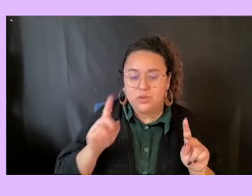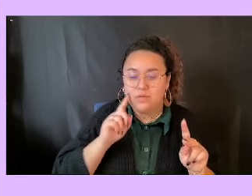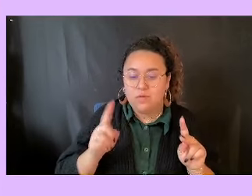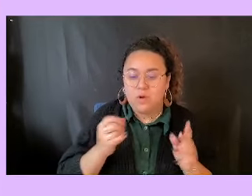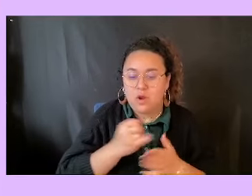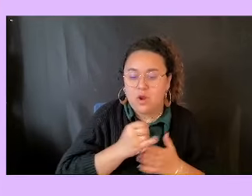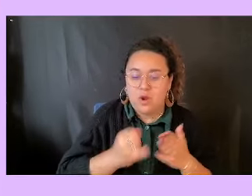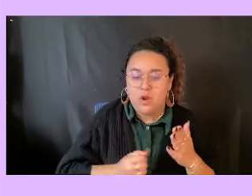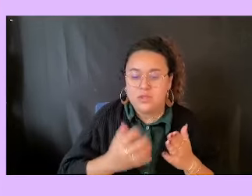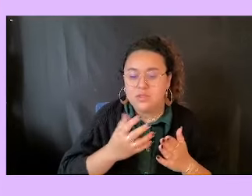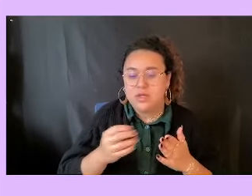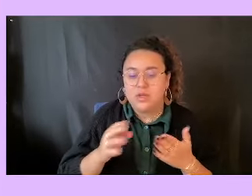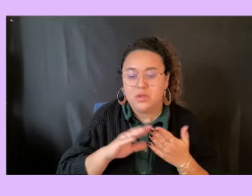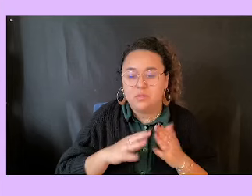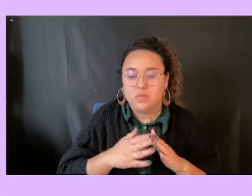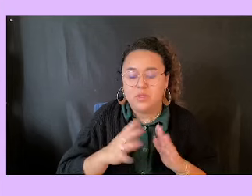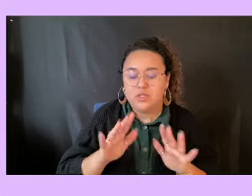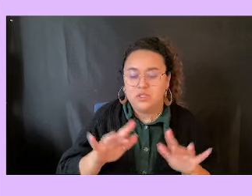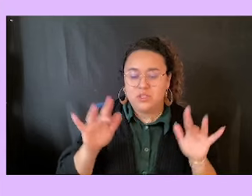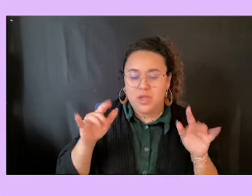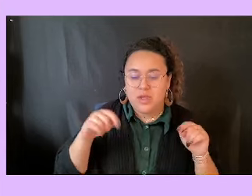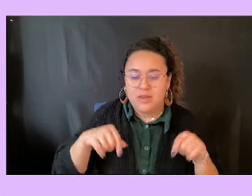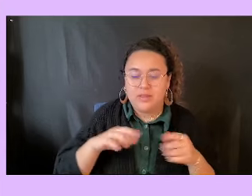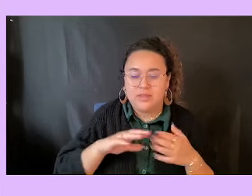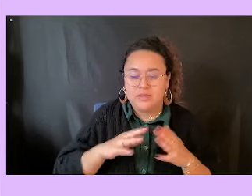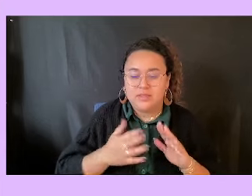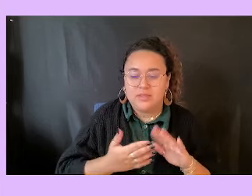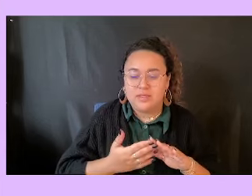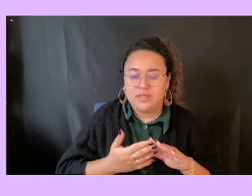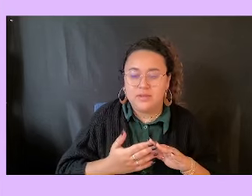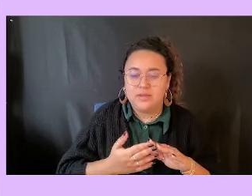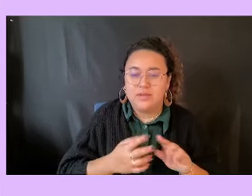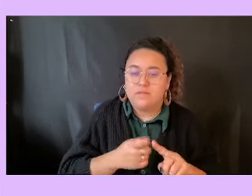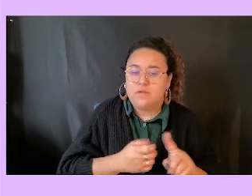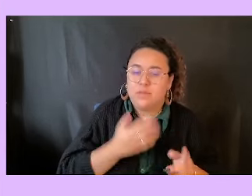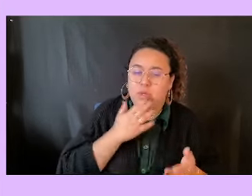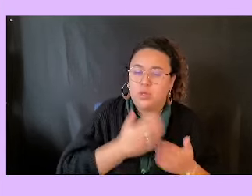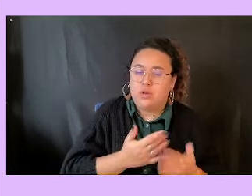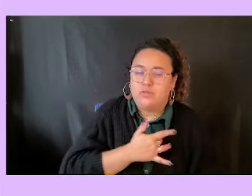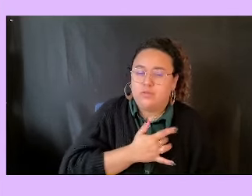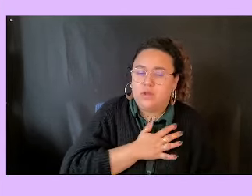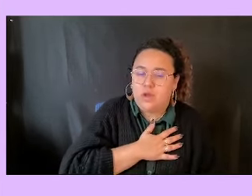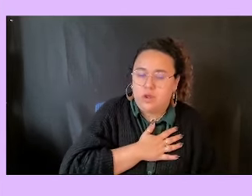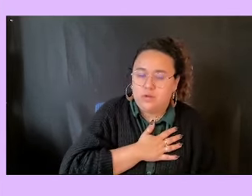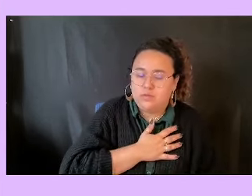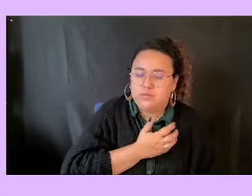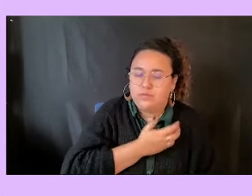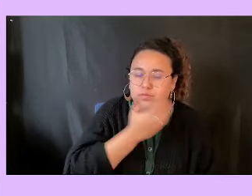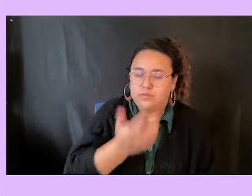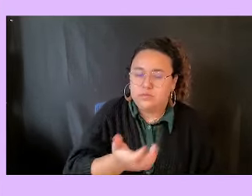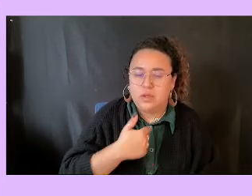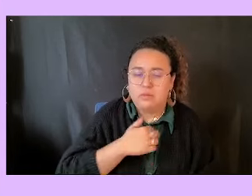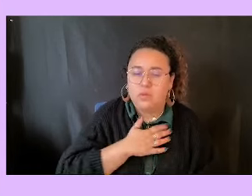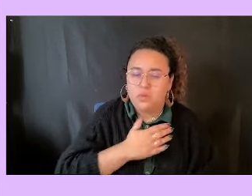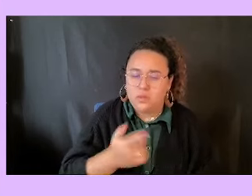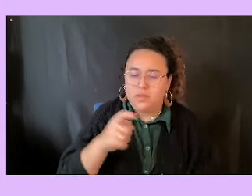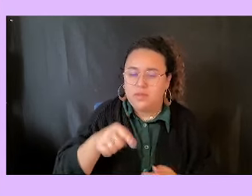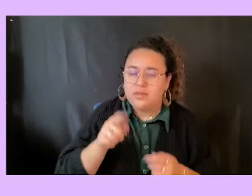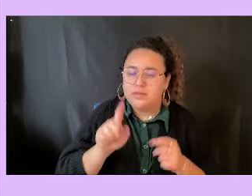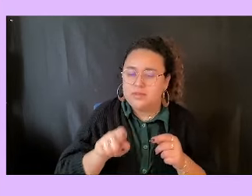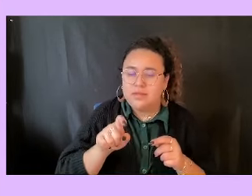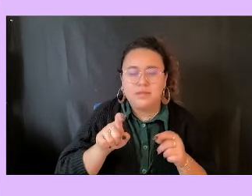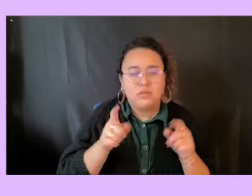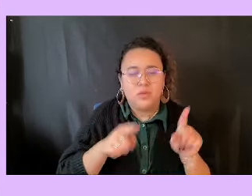and community to shine in the city out of the goodness of their hearts, out of this is what needs to happen. This is